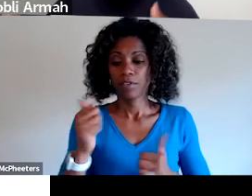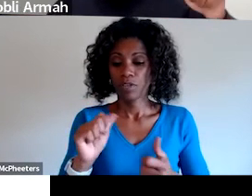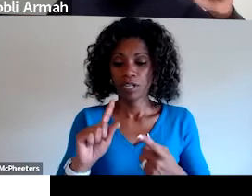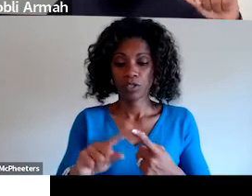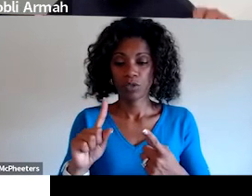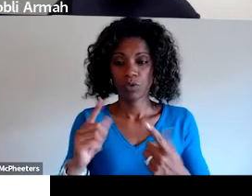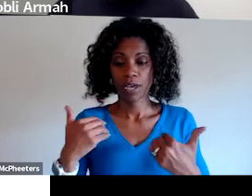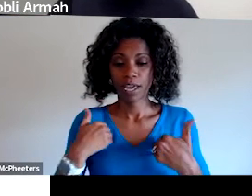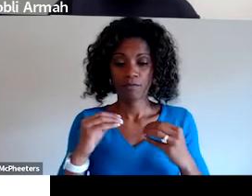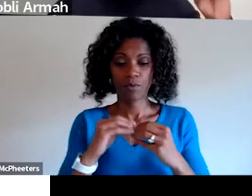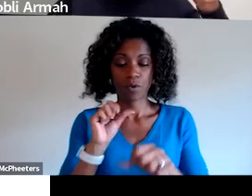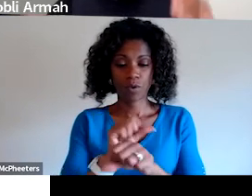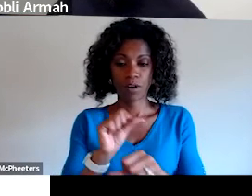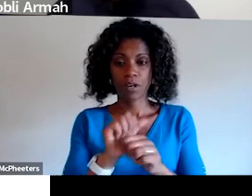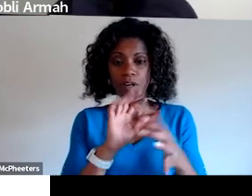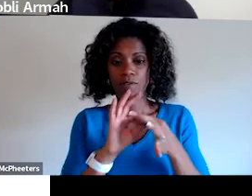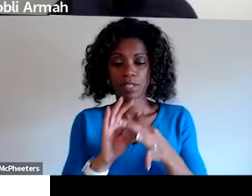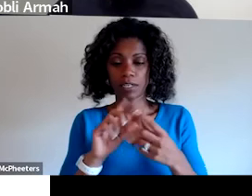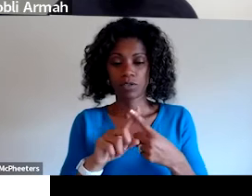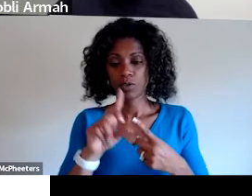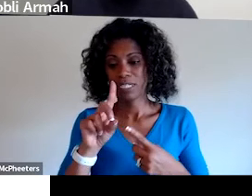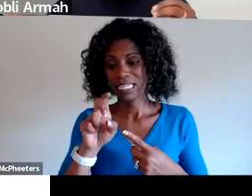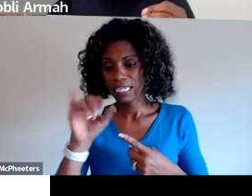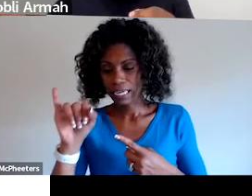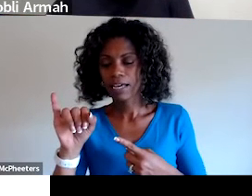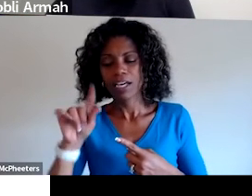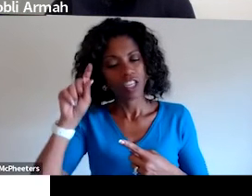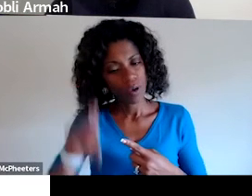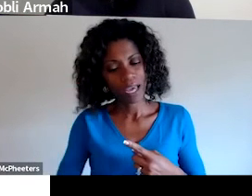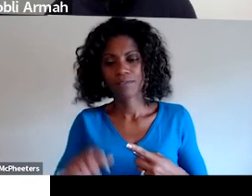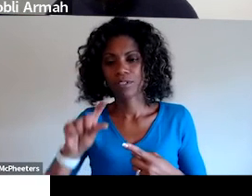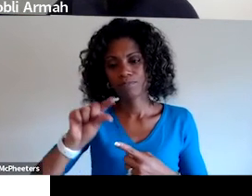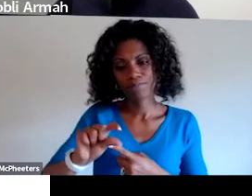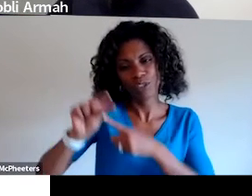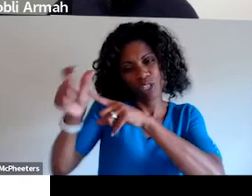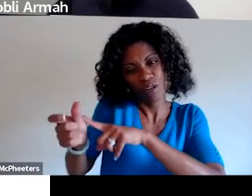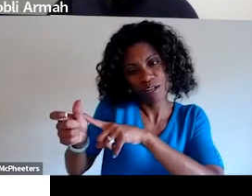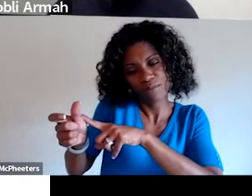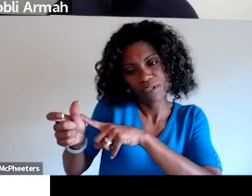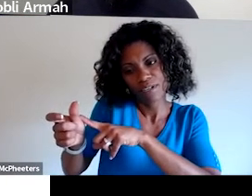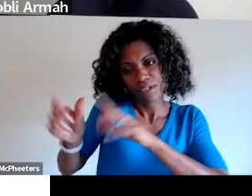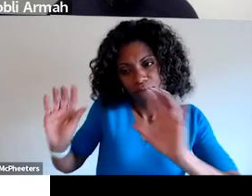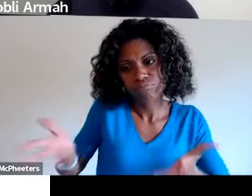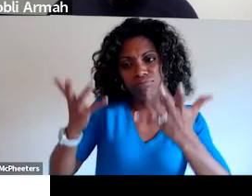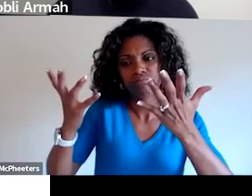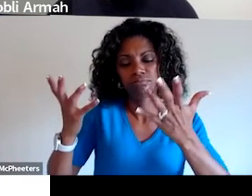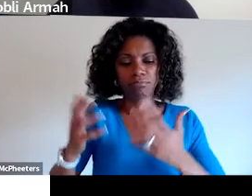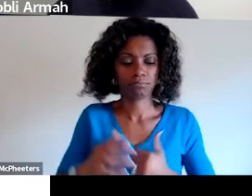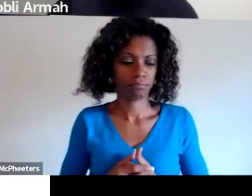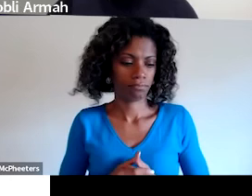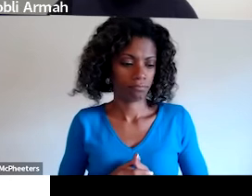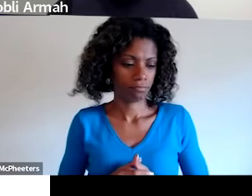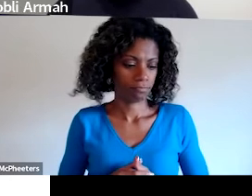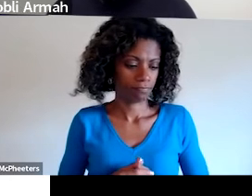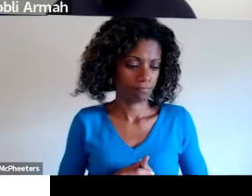inclusion, it's about turning up the heat. The second thing you have to do, which I think is really, really important, and I have a lot of colleagues who